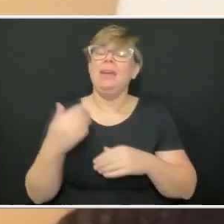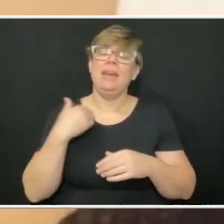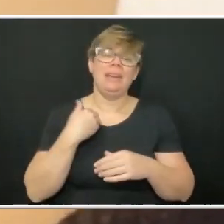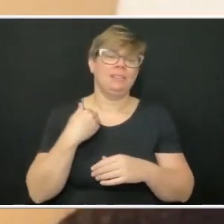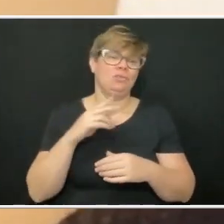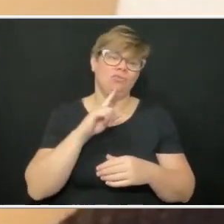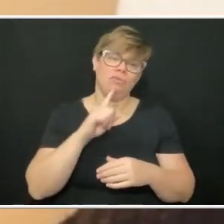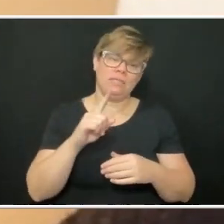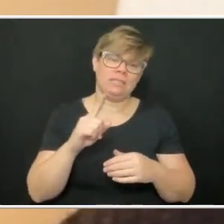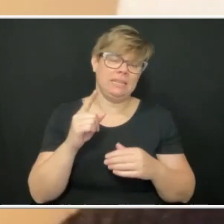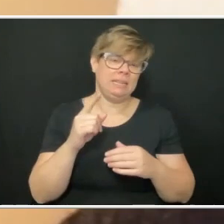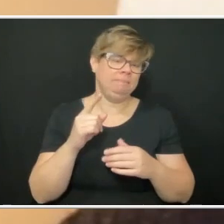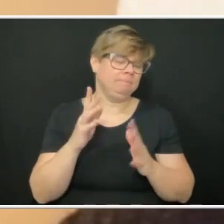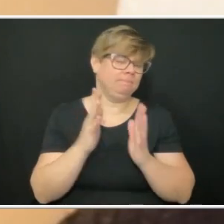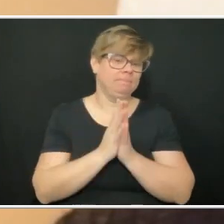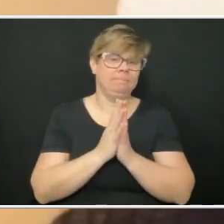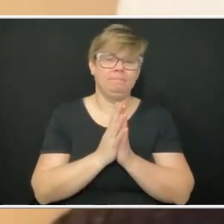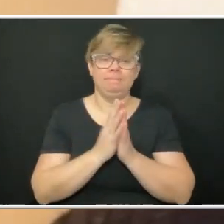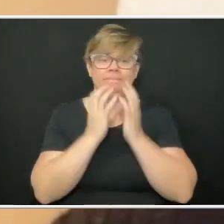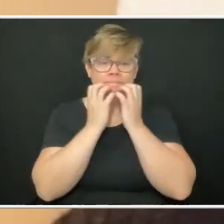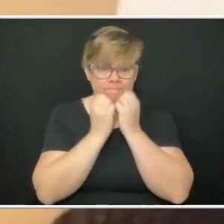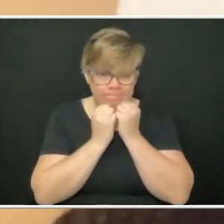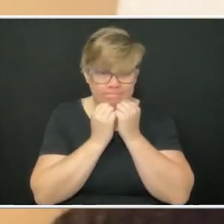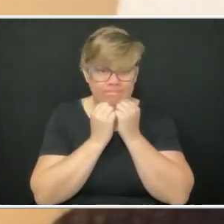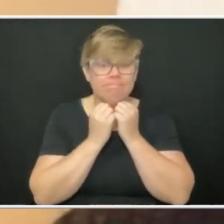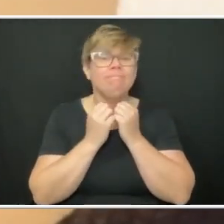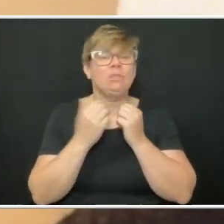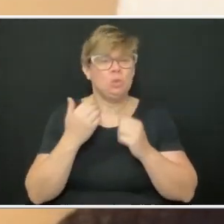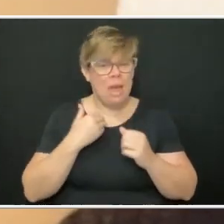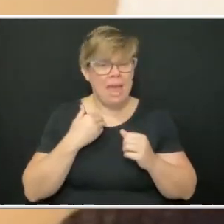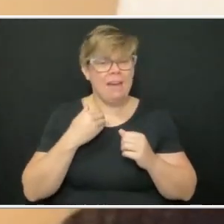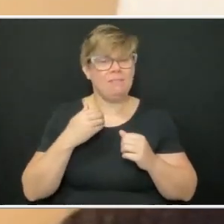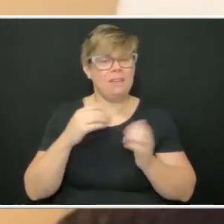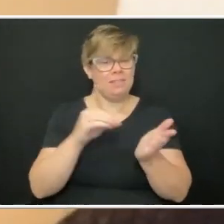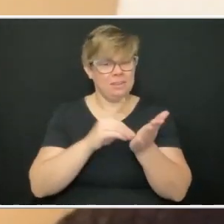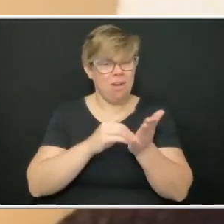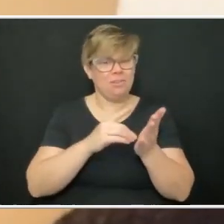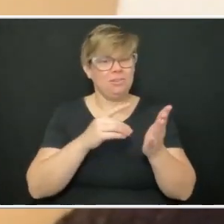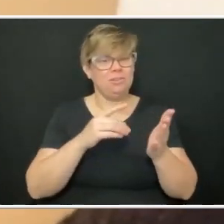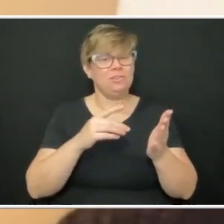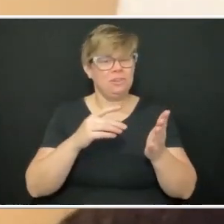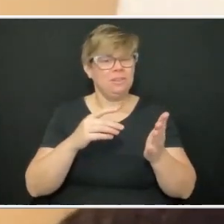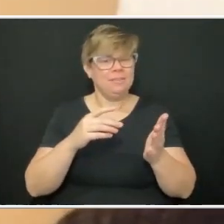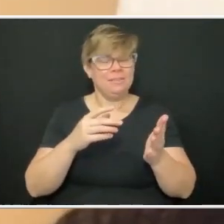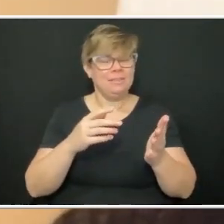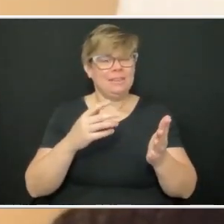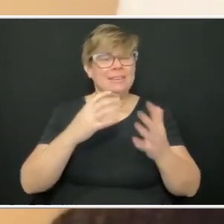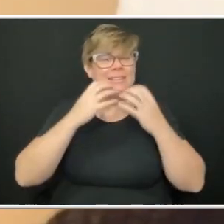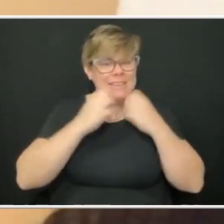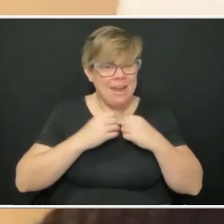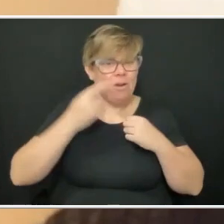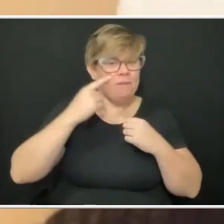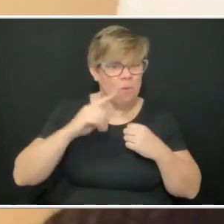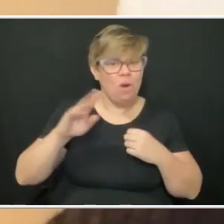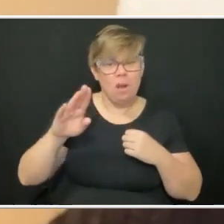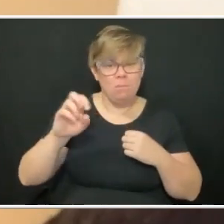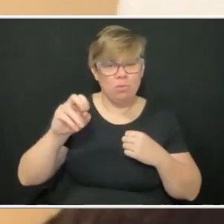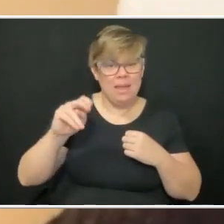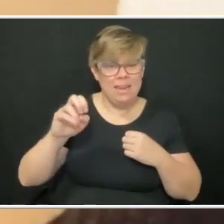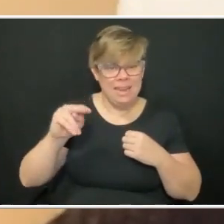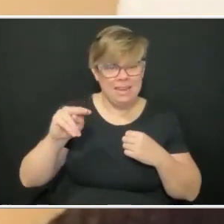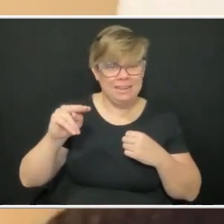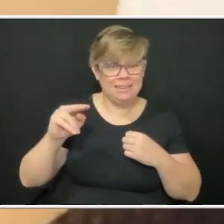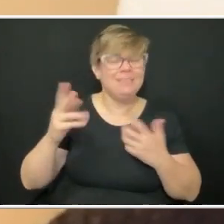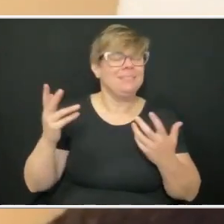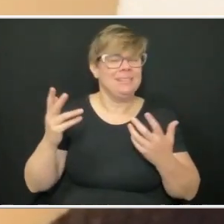so much to us to have them to rely on and to have them care for Brendon as much as we care for him.